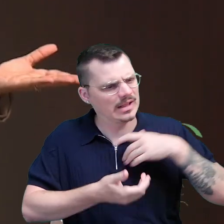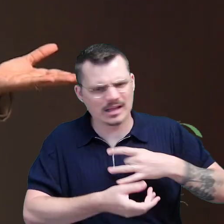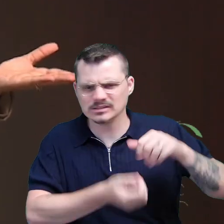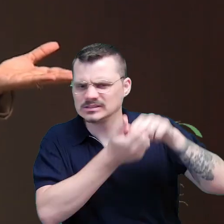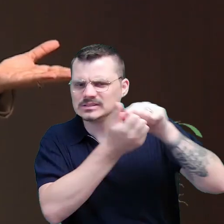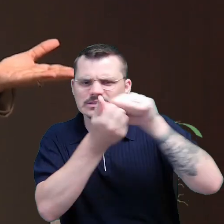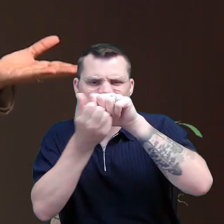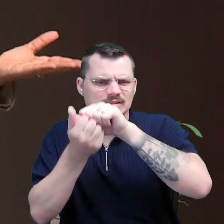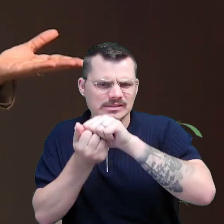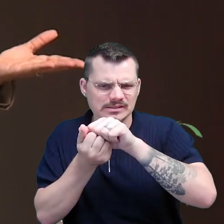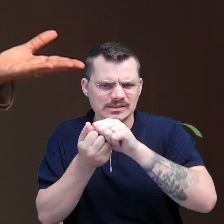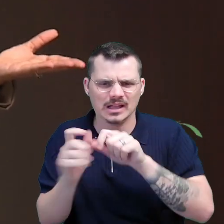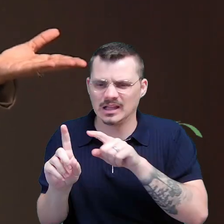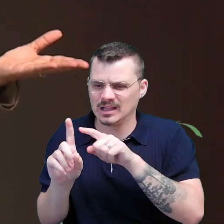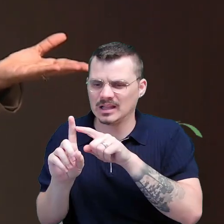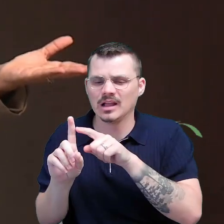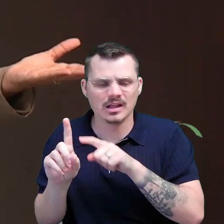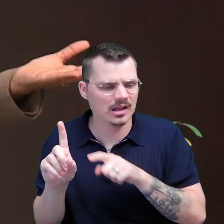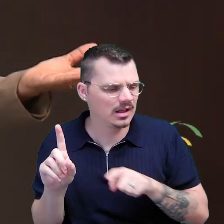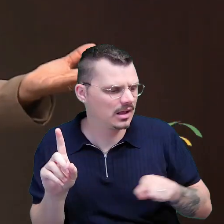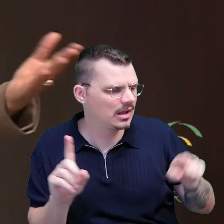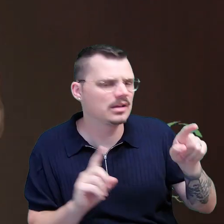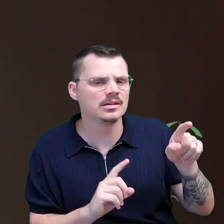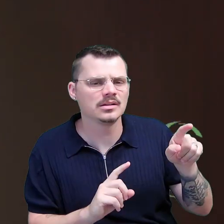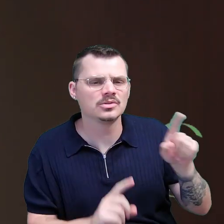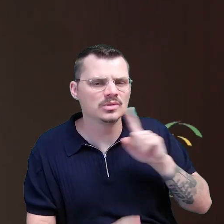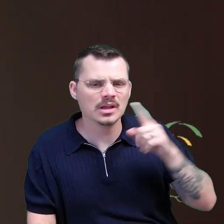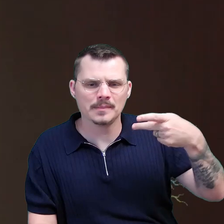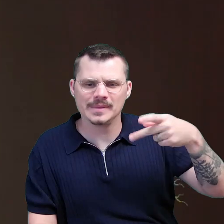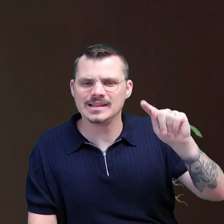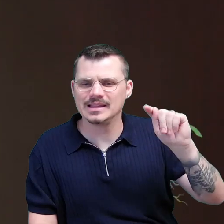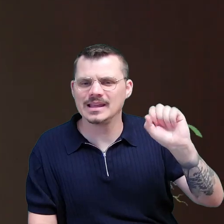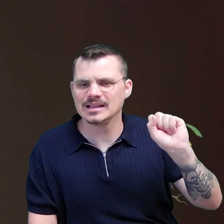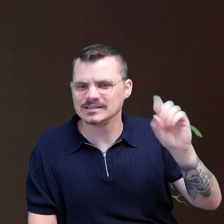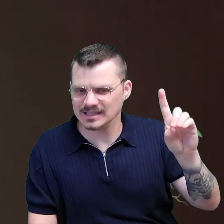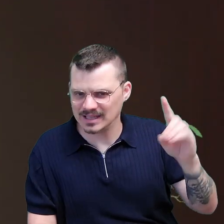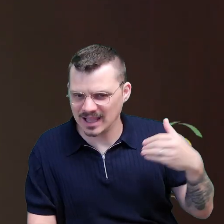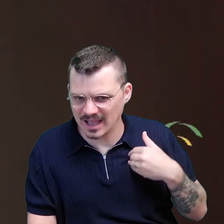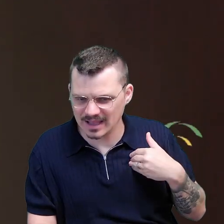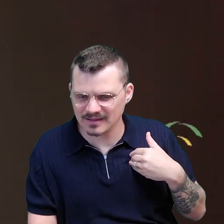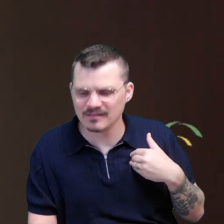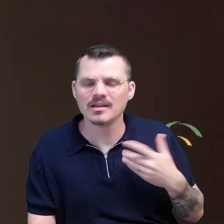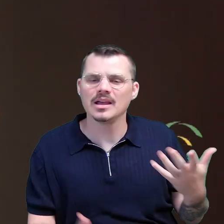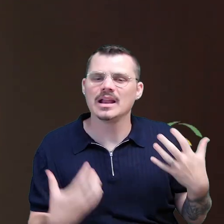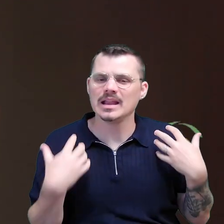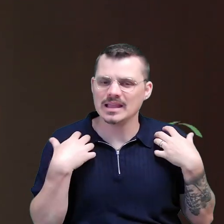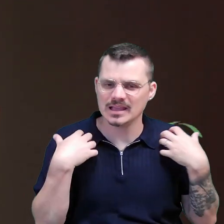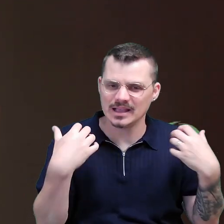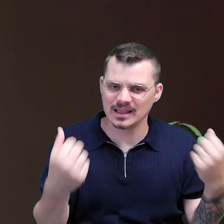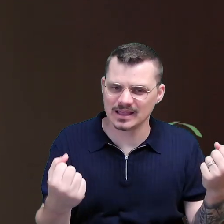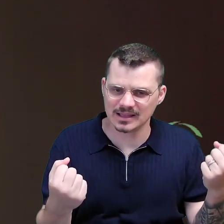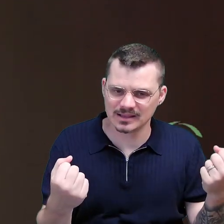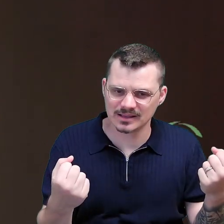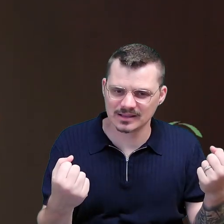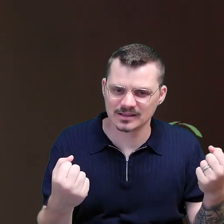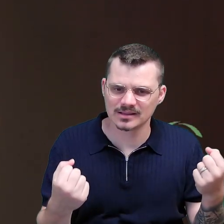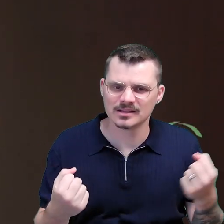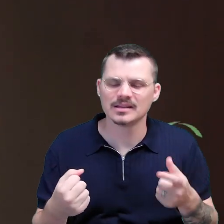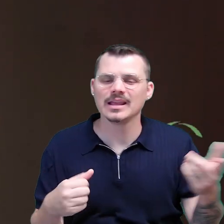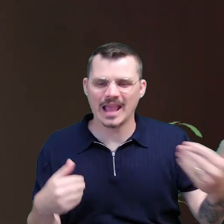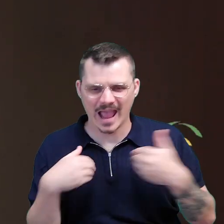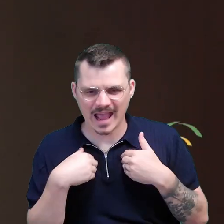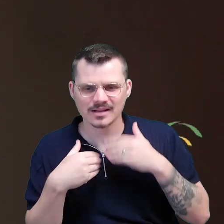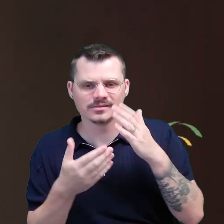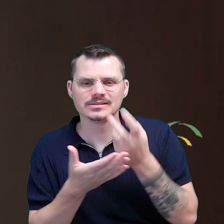autism, and we end up with post-traumatic stress disorder and healing. He also